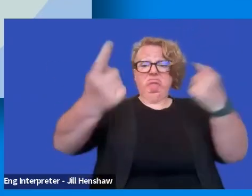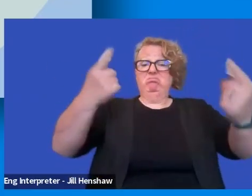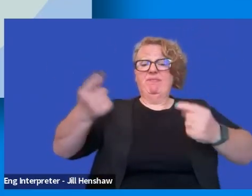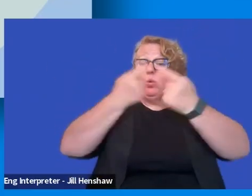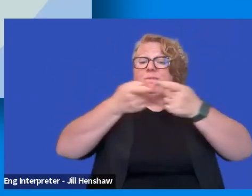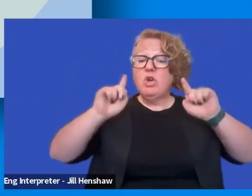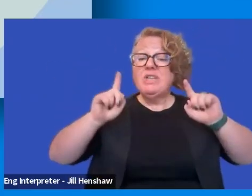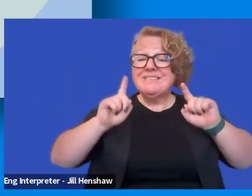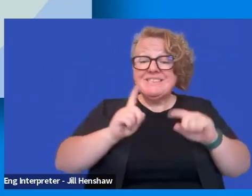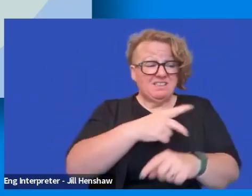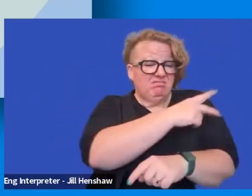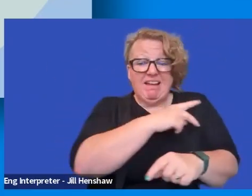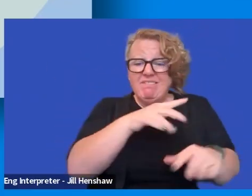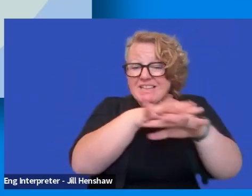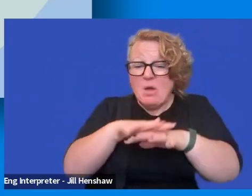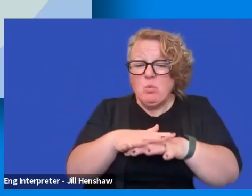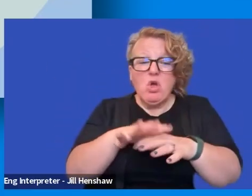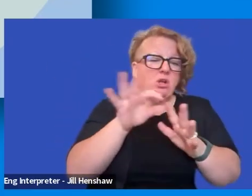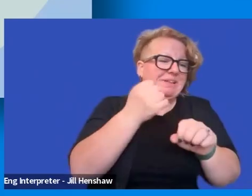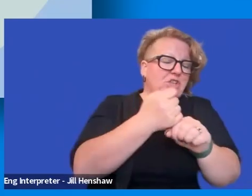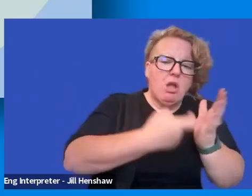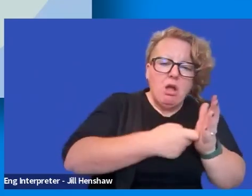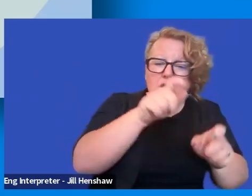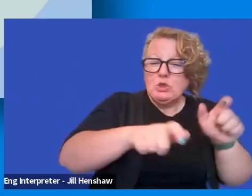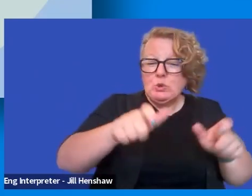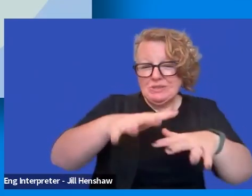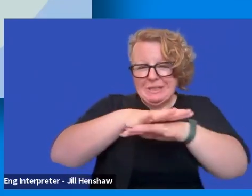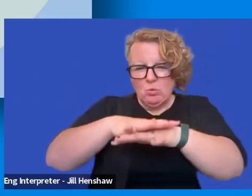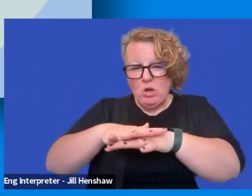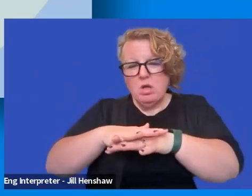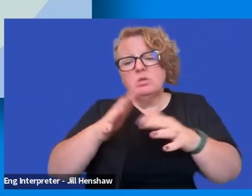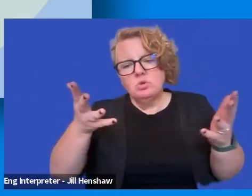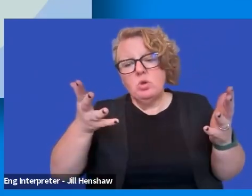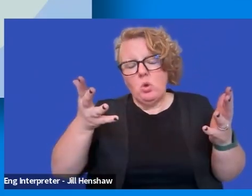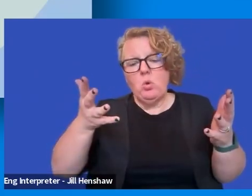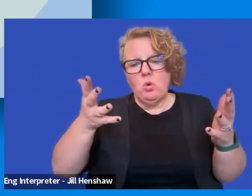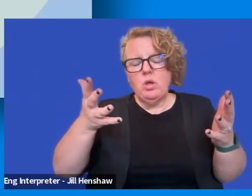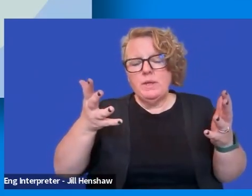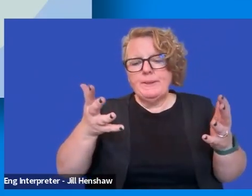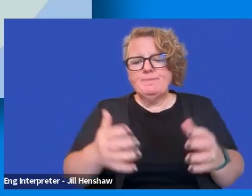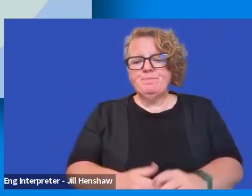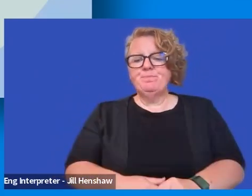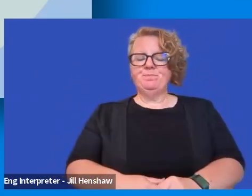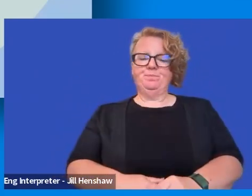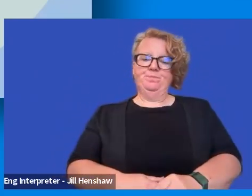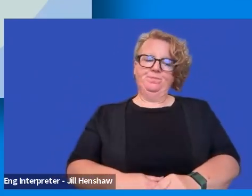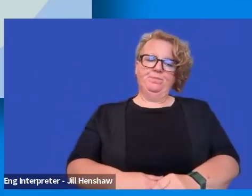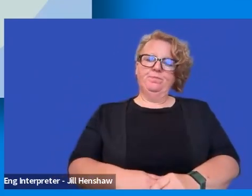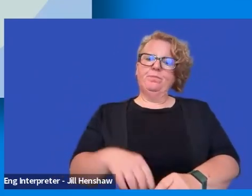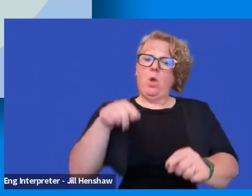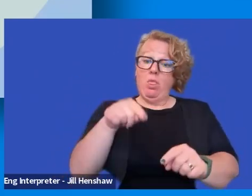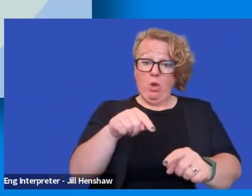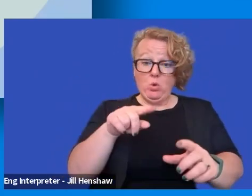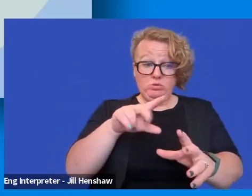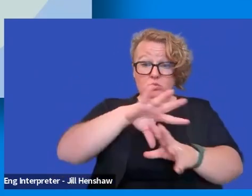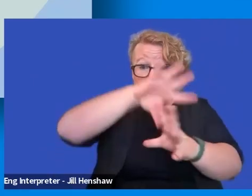where they have staff networks and PGR student networks. And so the consolidation of those into a set